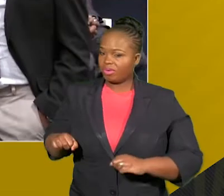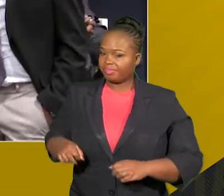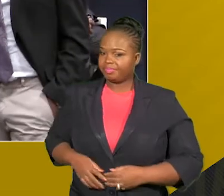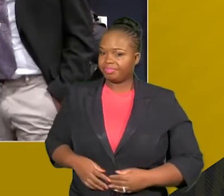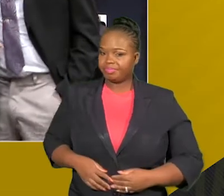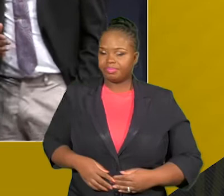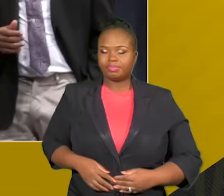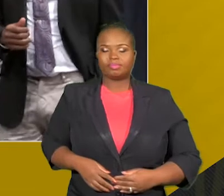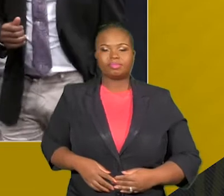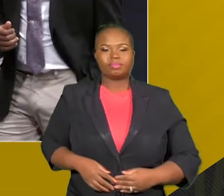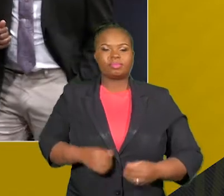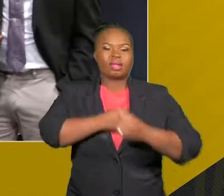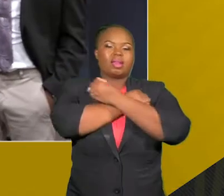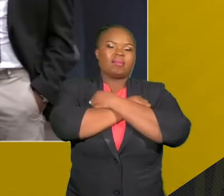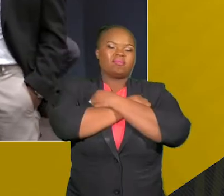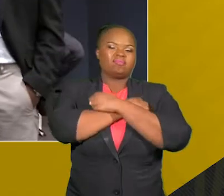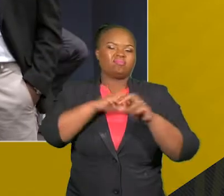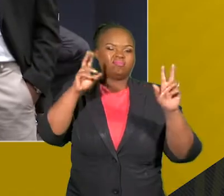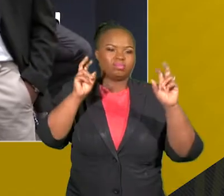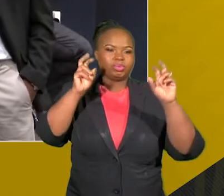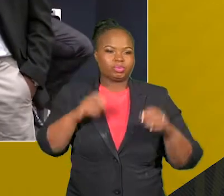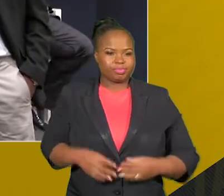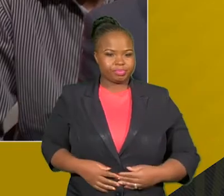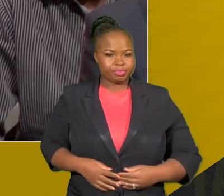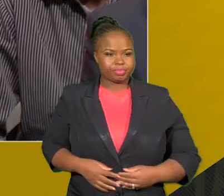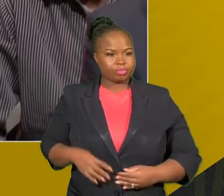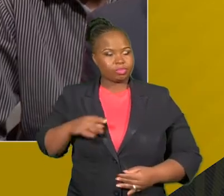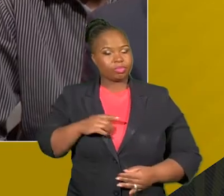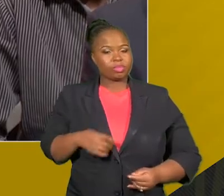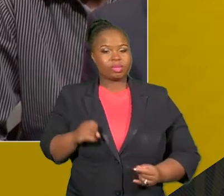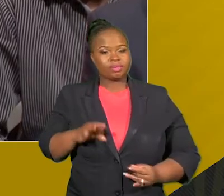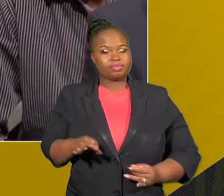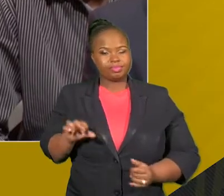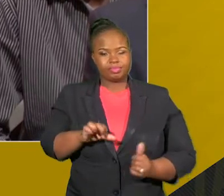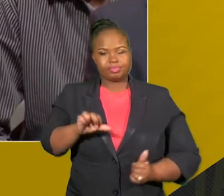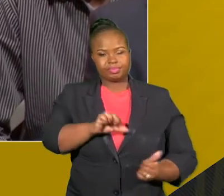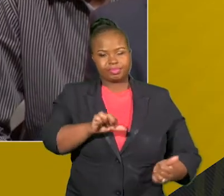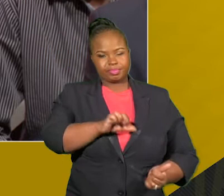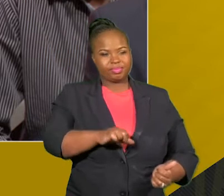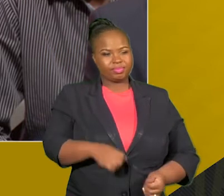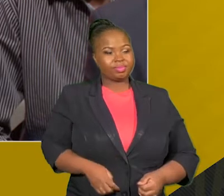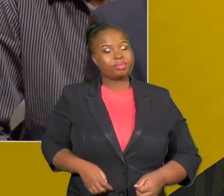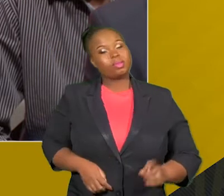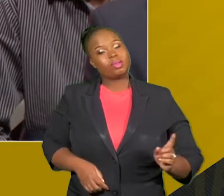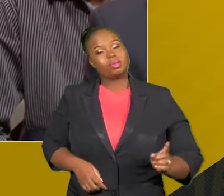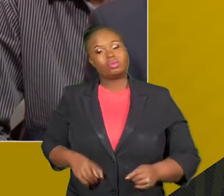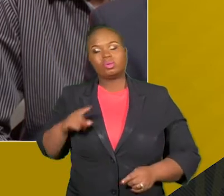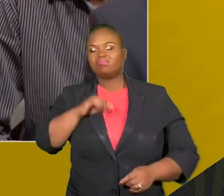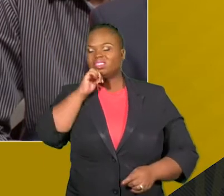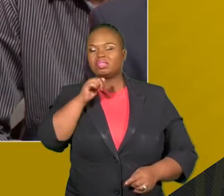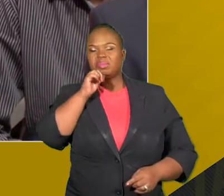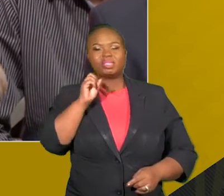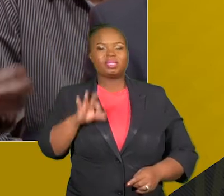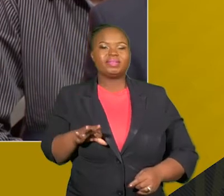one. A quick one, Lerato, Abutuak. If you go back to that natural state of being, whether or not you had